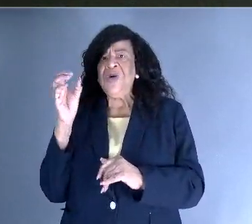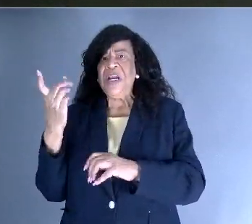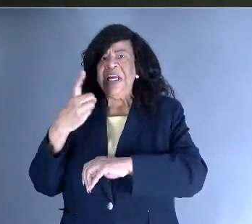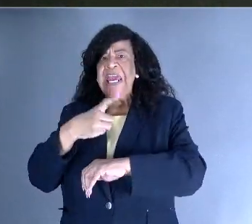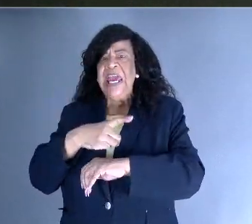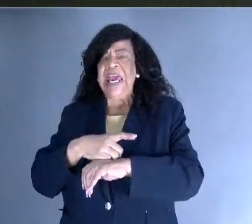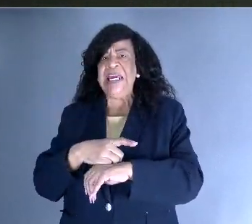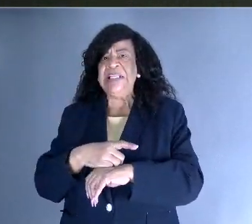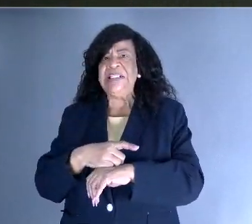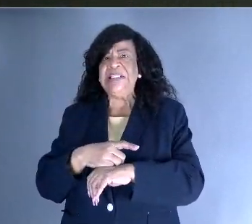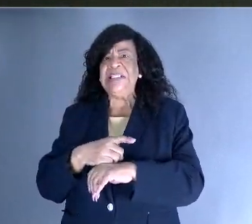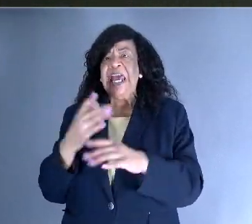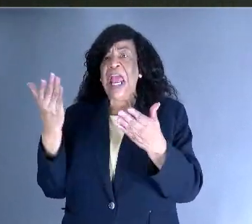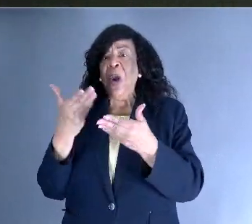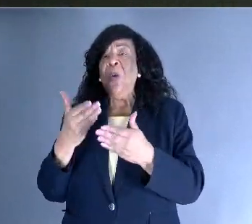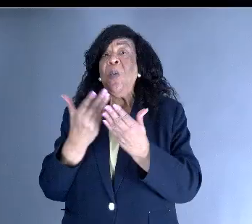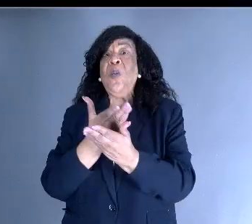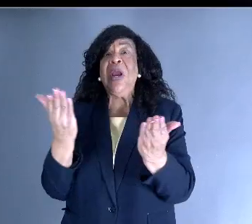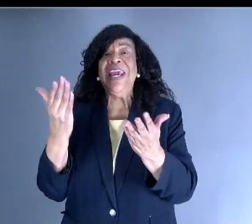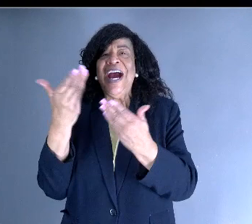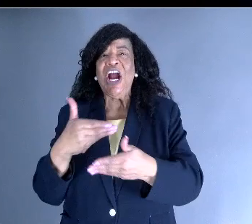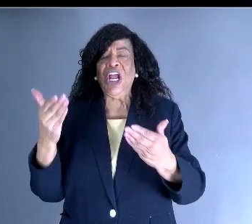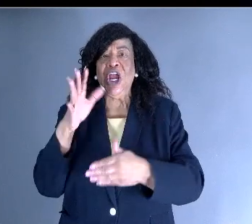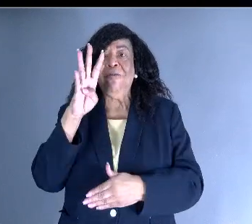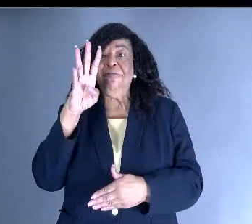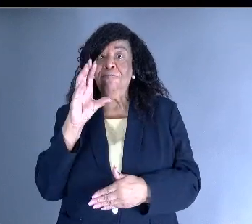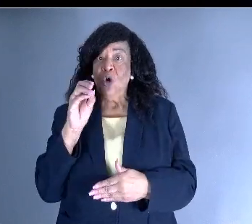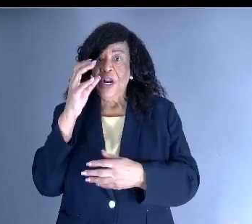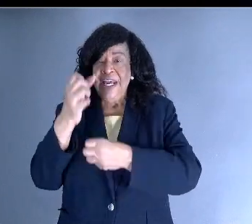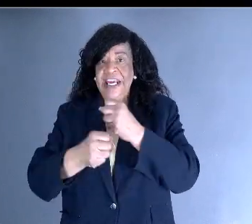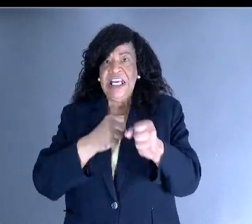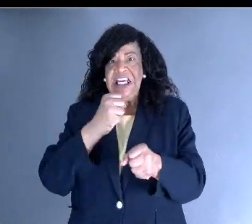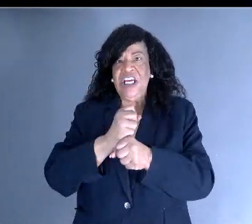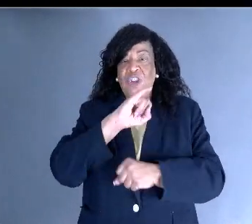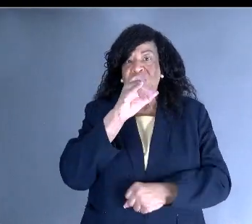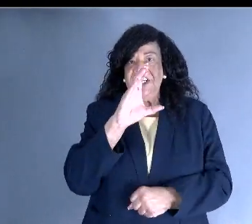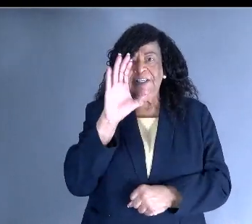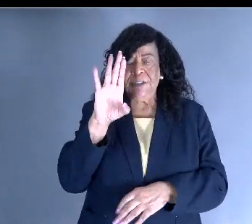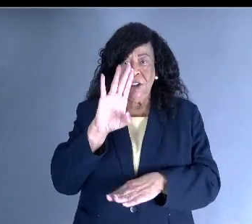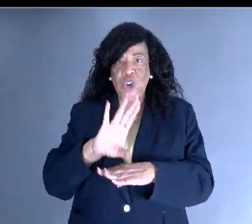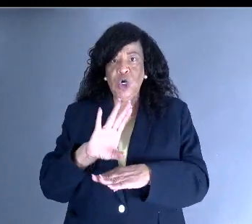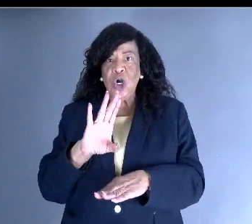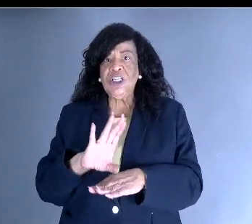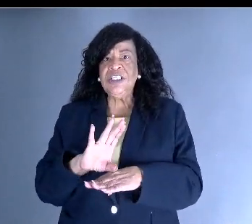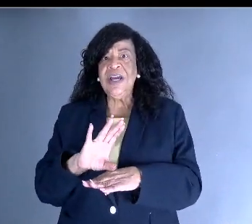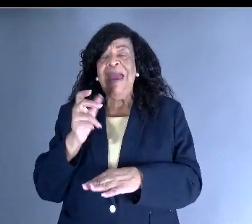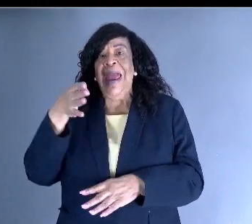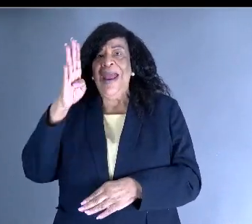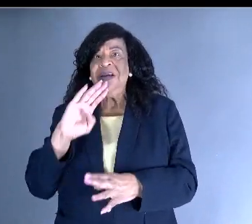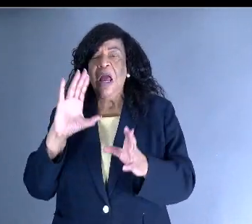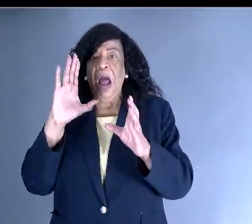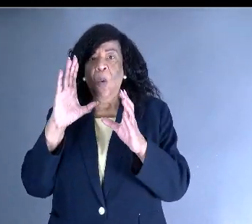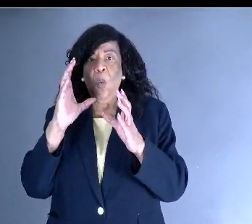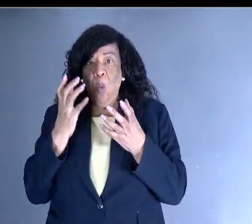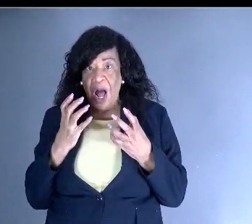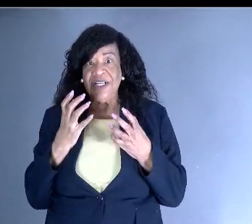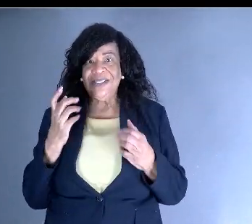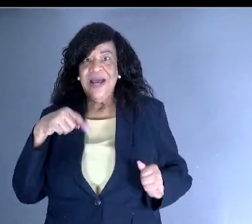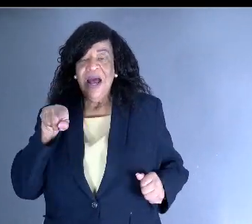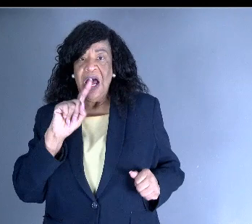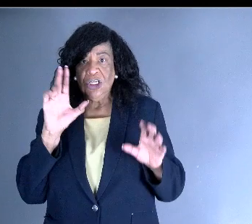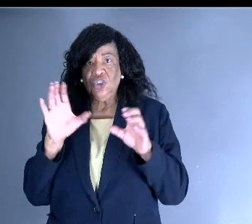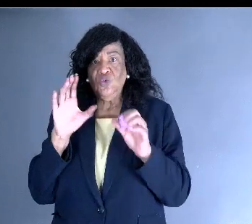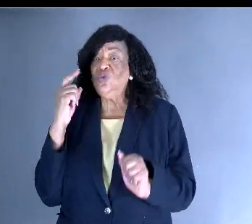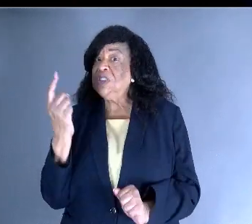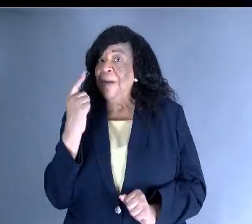and God has something that he wants to do in us and through us open our eyes to